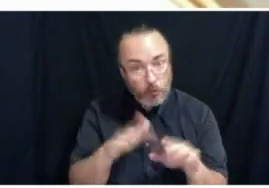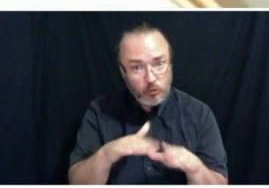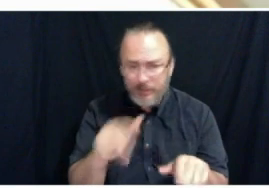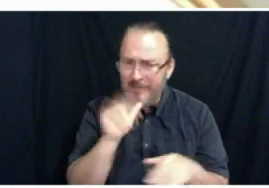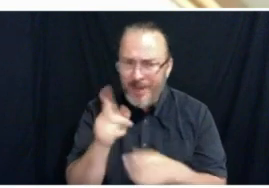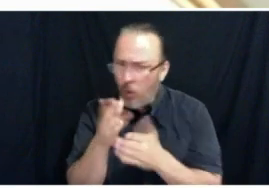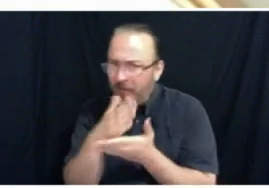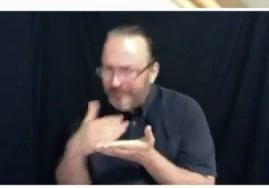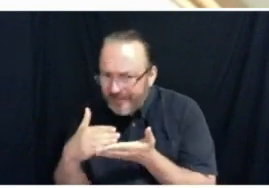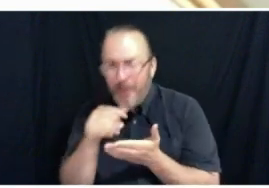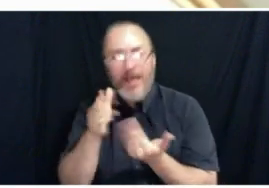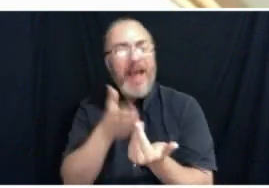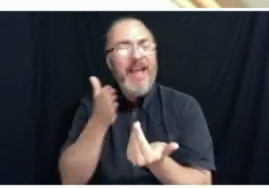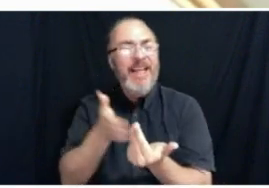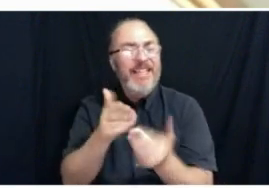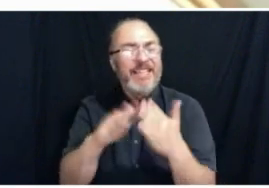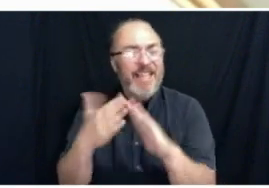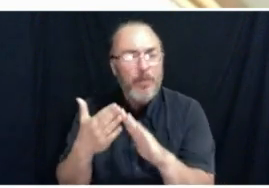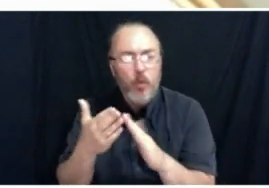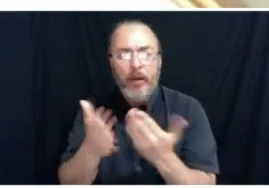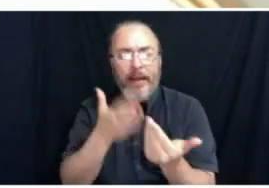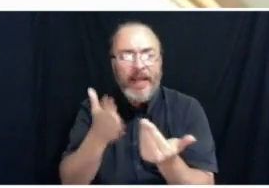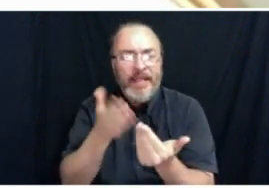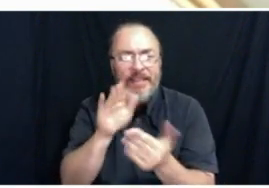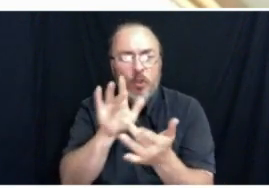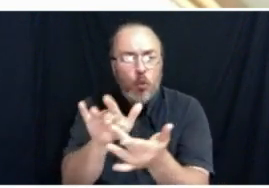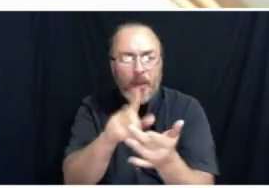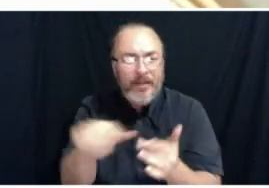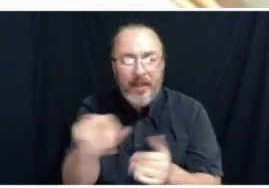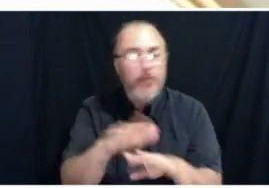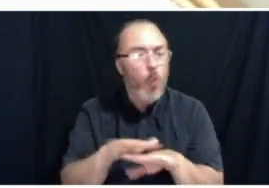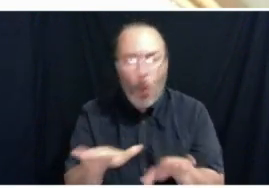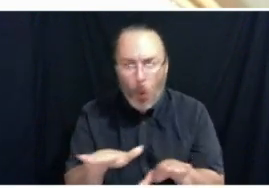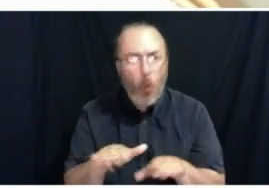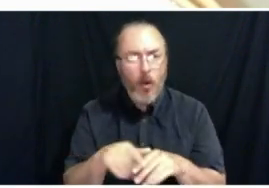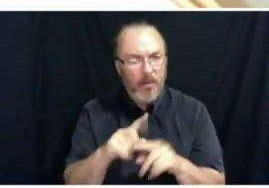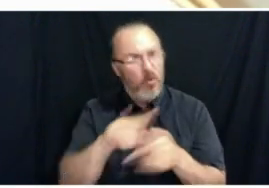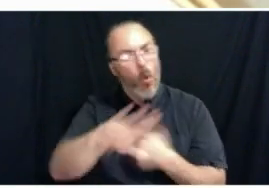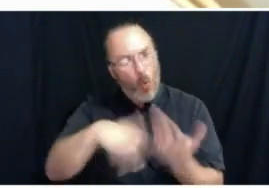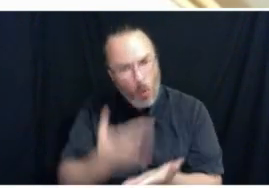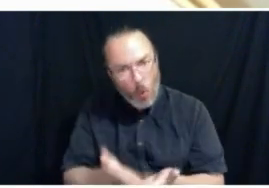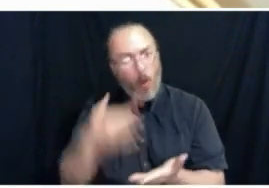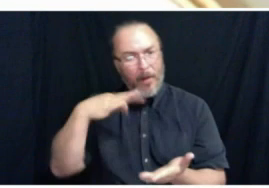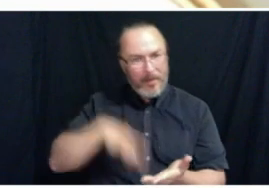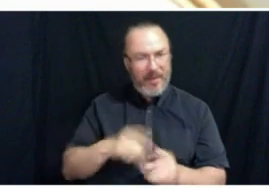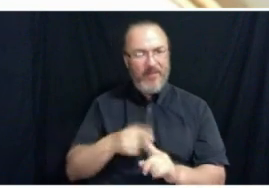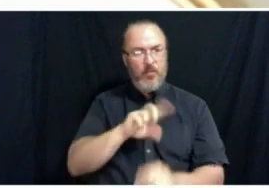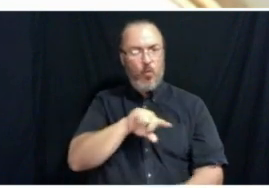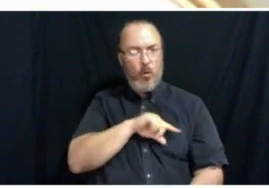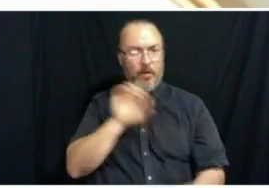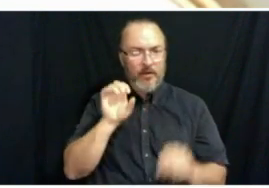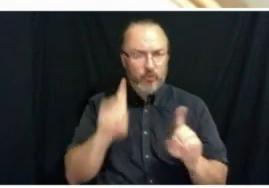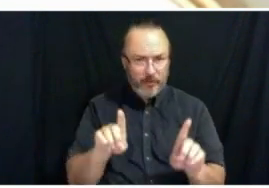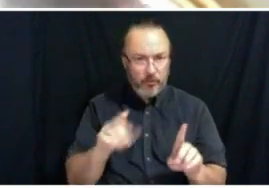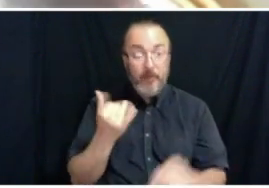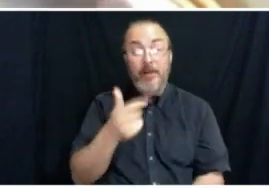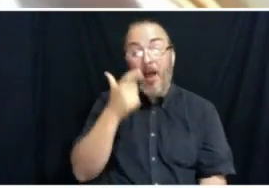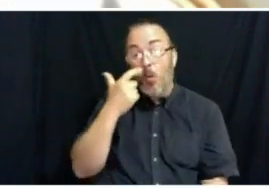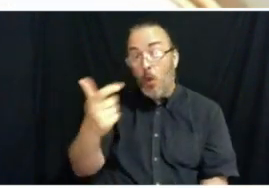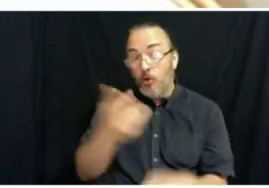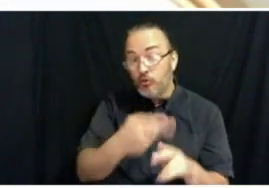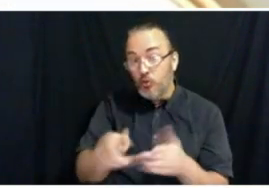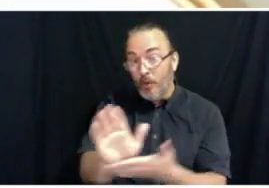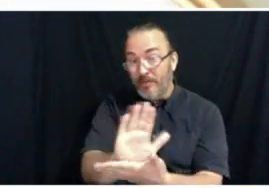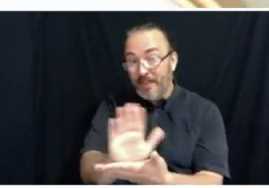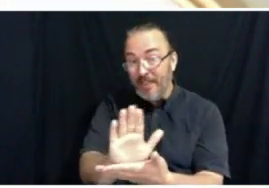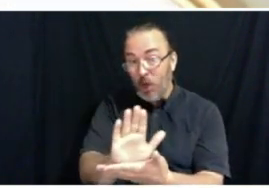the easiest to reach children, benefit from quality education. So now we're going to watch a short video that gives a